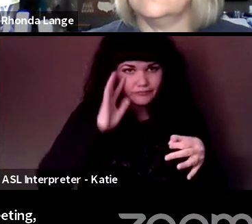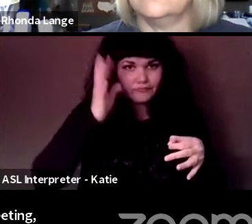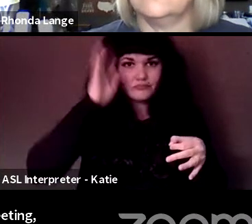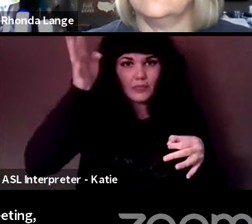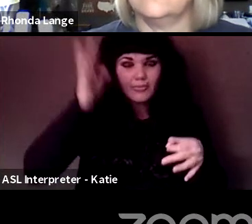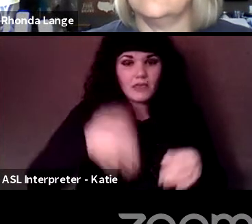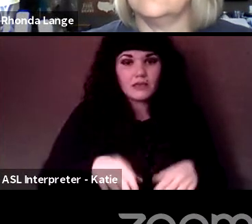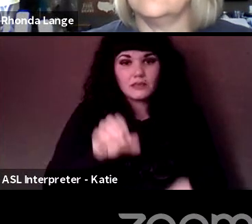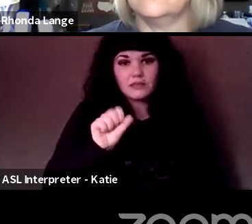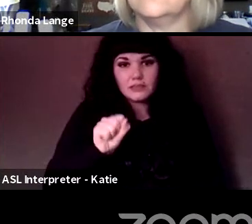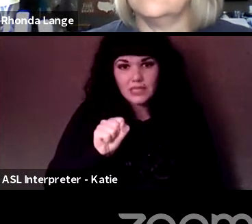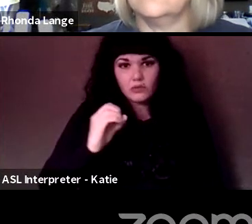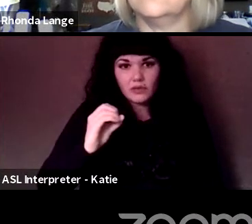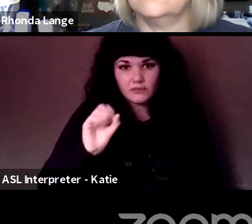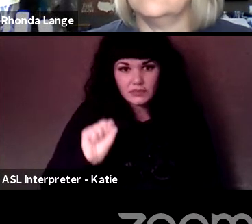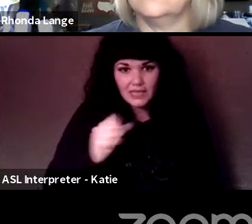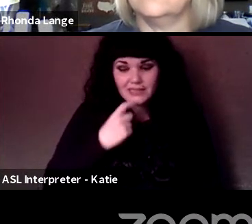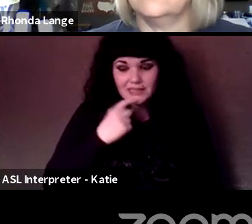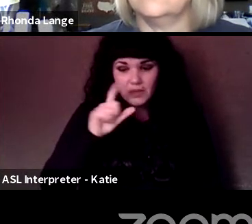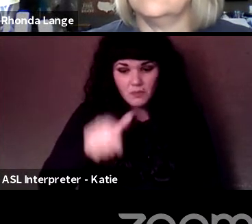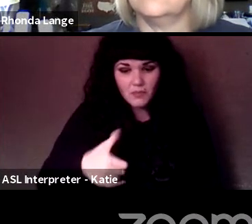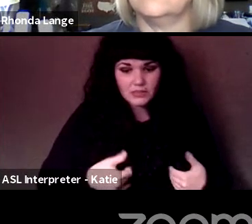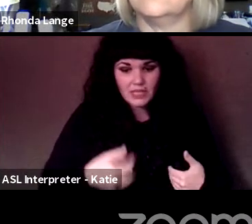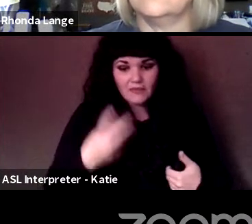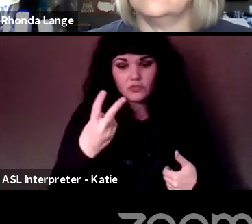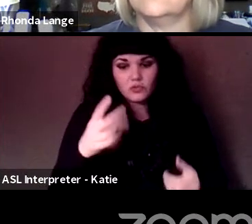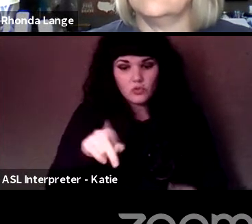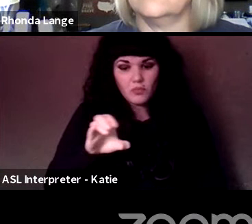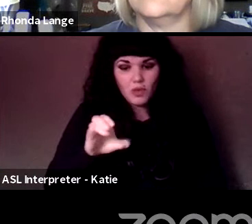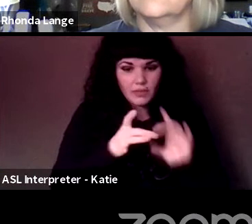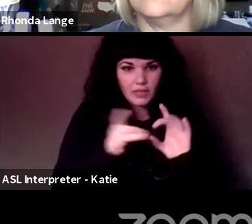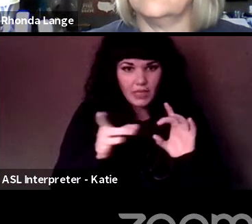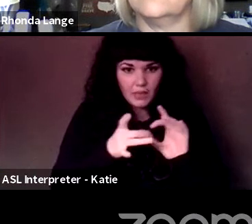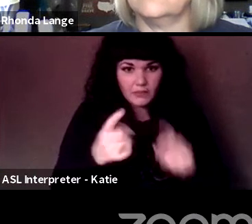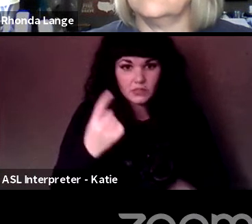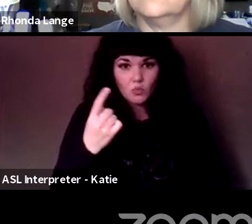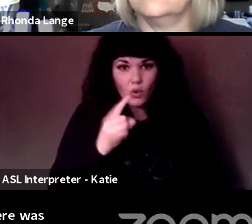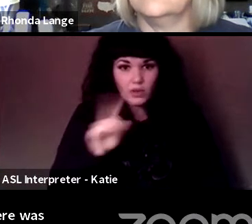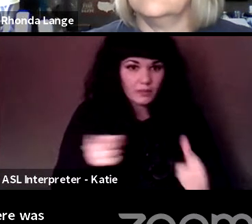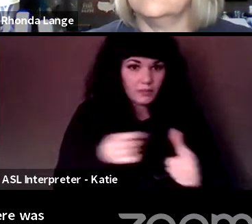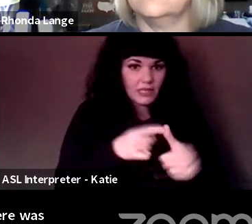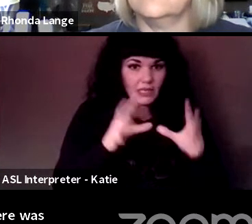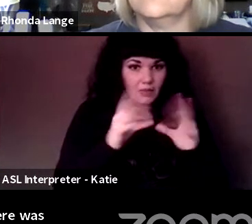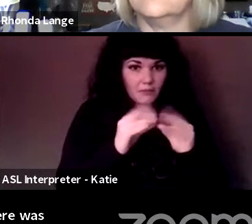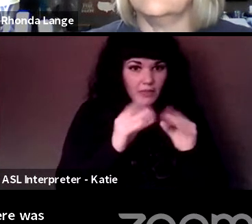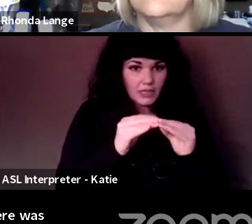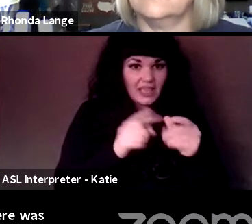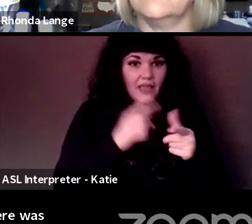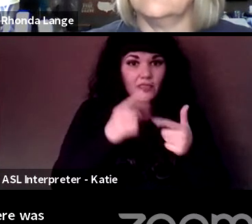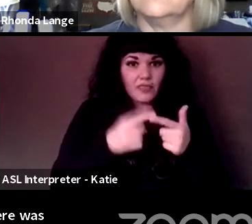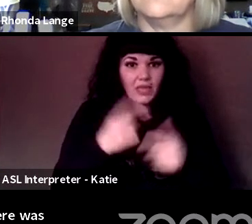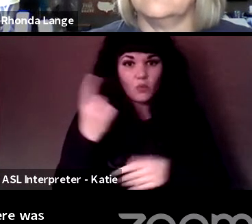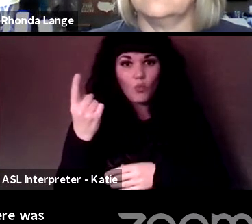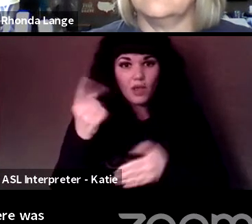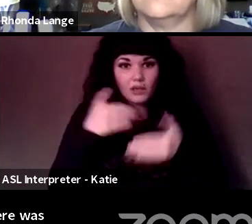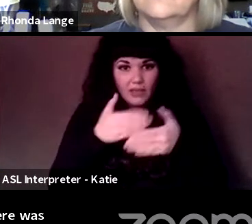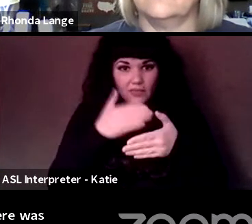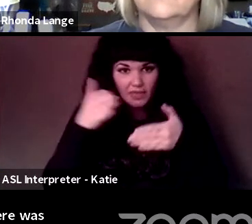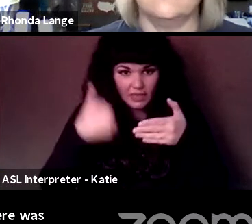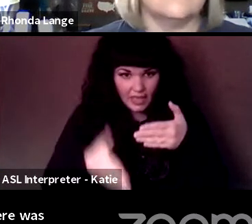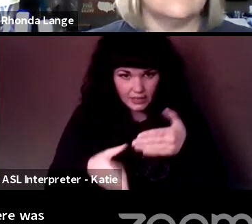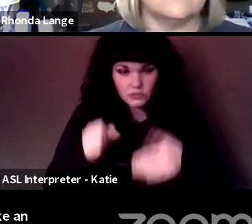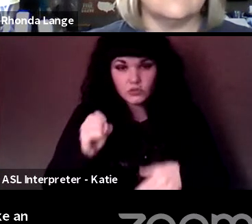be 2 public comments, one at the beginning of the meeting and one at the end, so that you can make an opinion before you make a decision, and then you can provide a